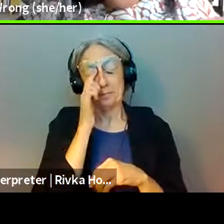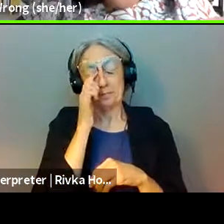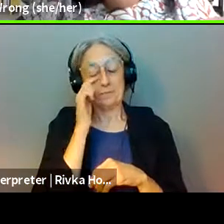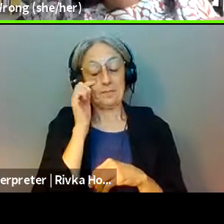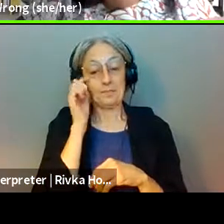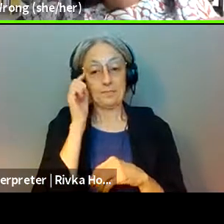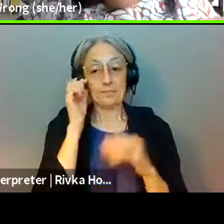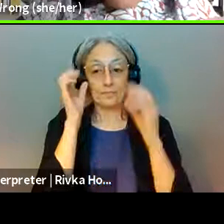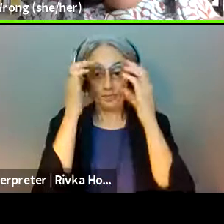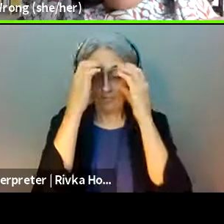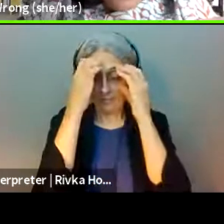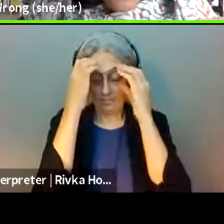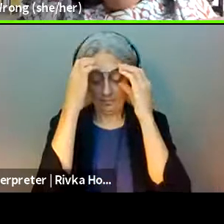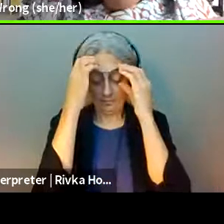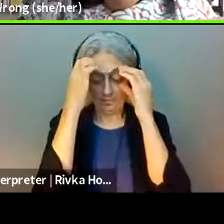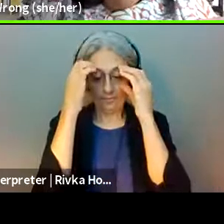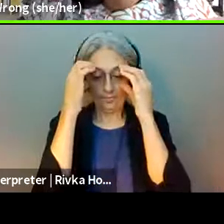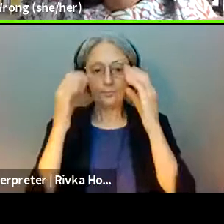that